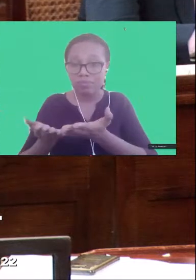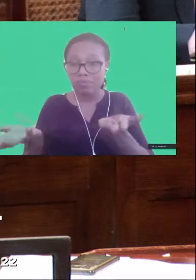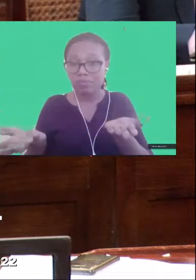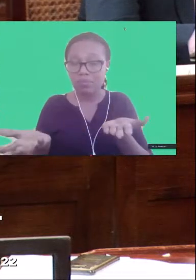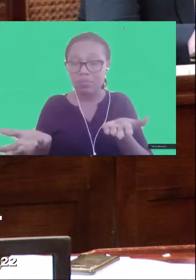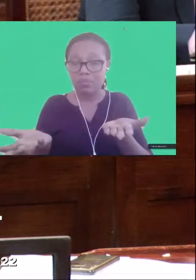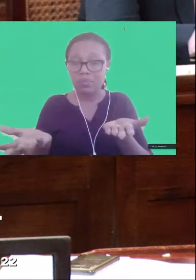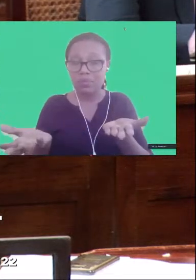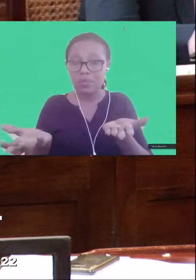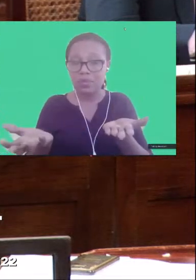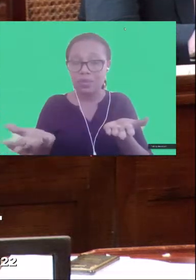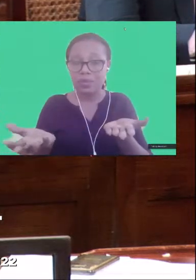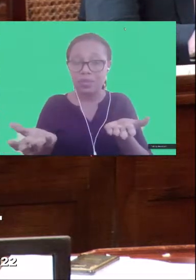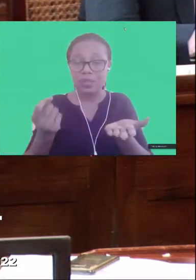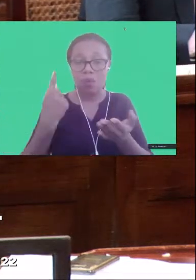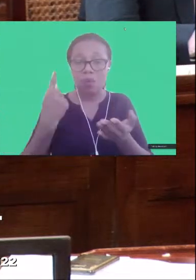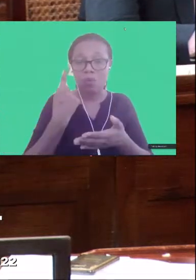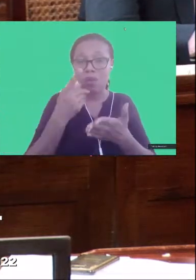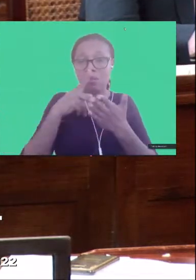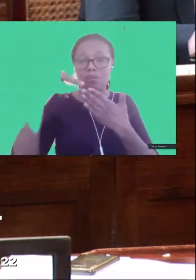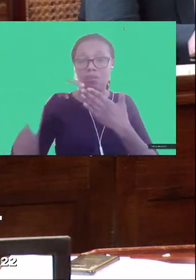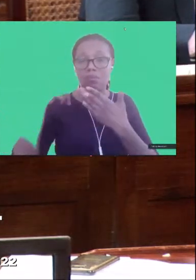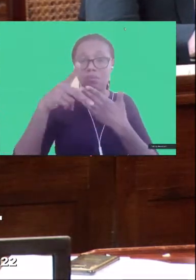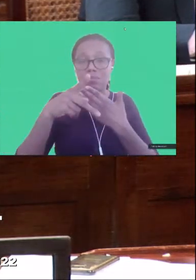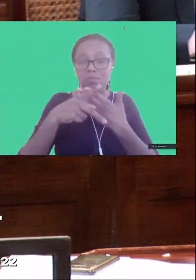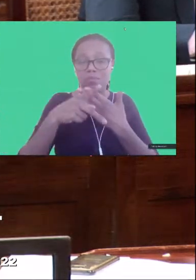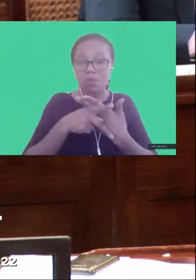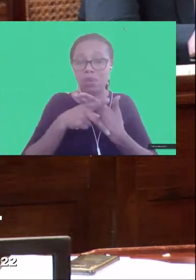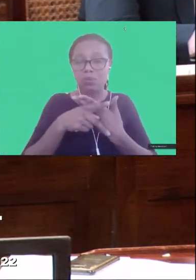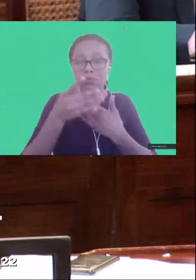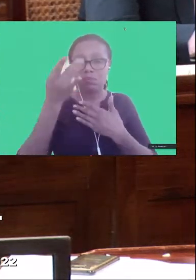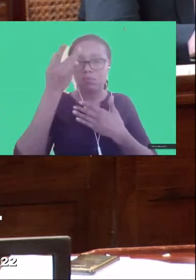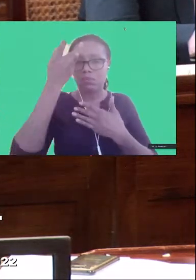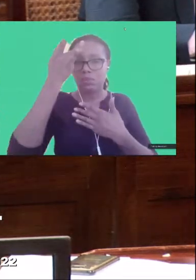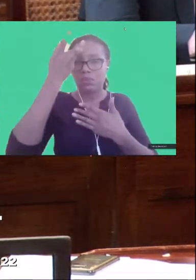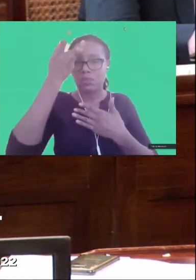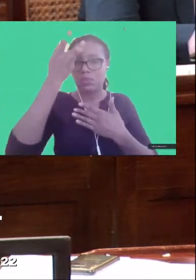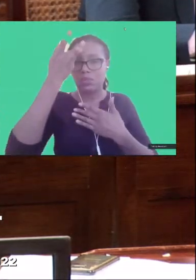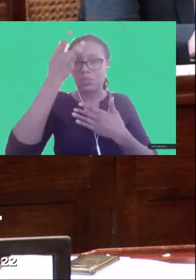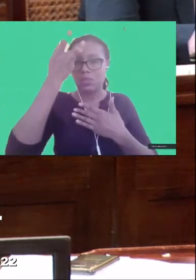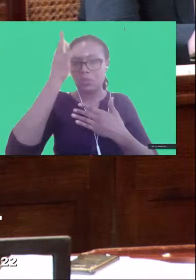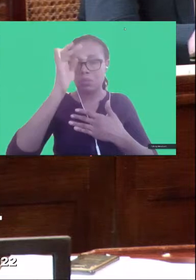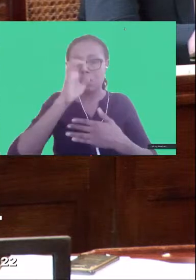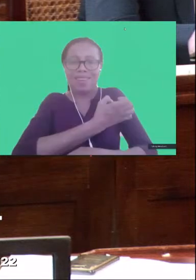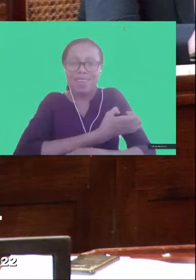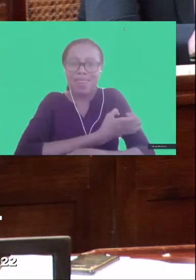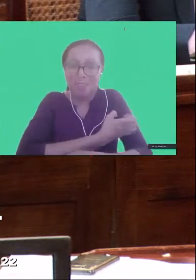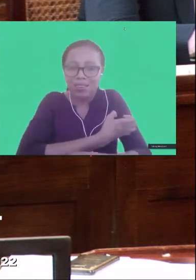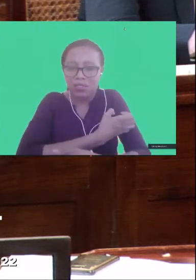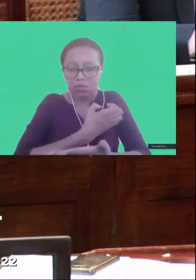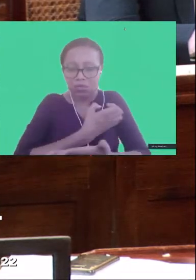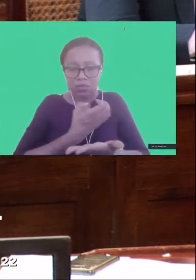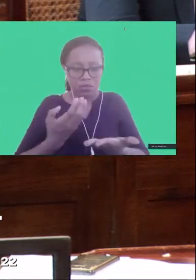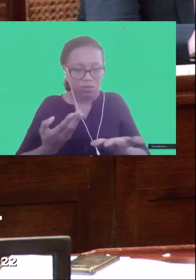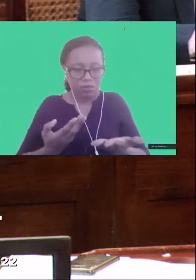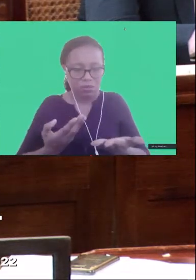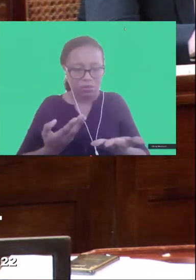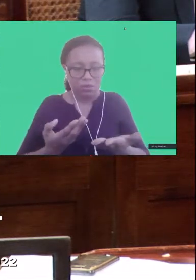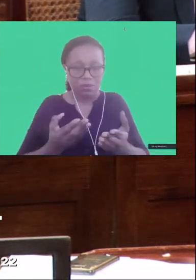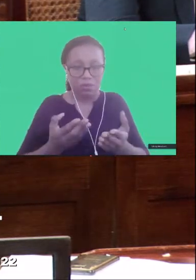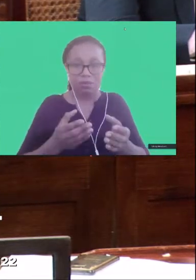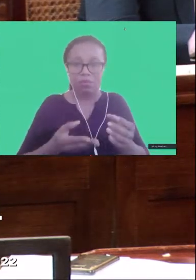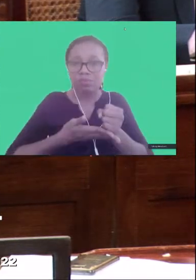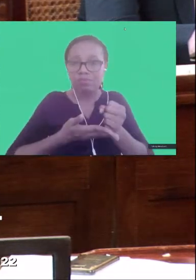Smart Energy Fund, and I suppose there's a unit established around that. If you look at the non-statutory